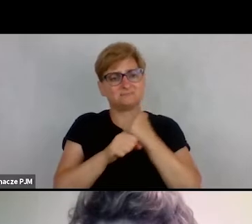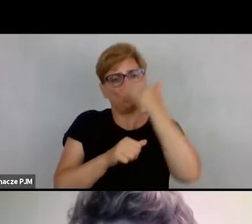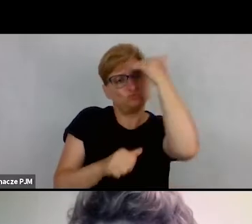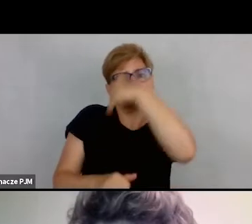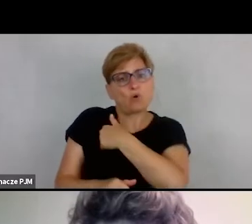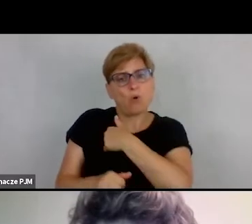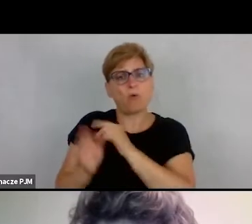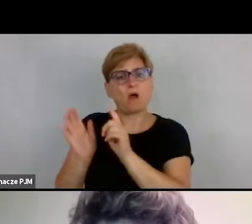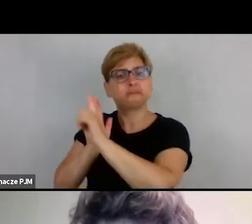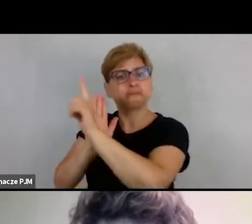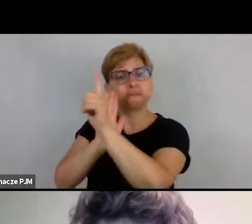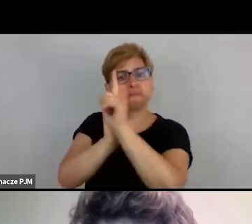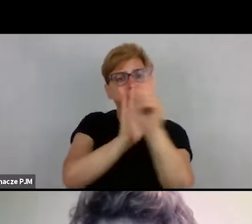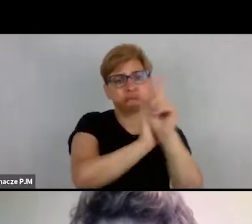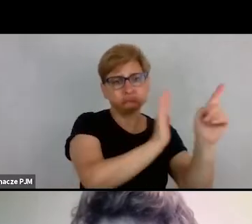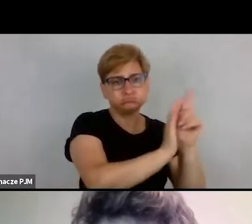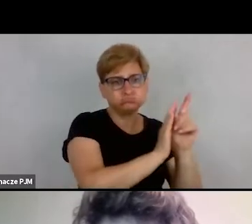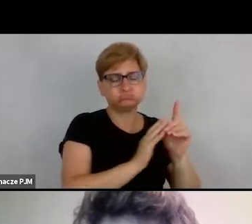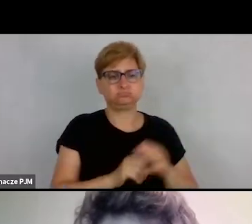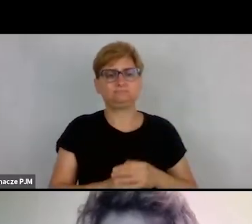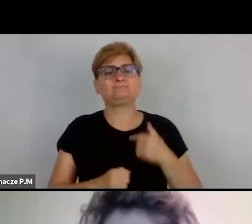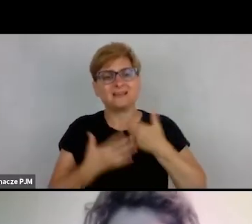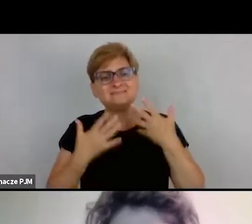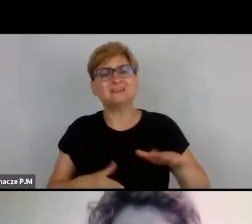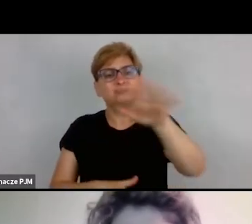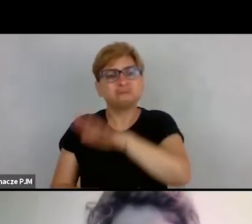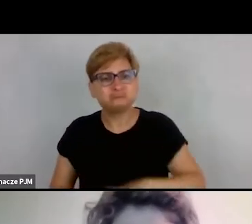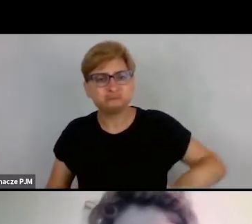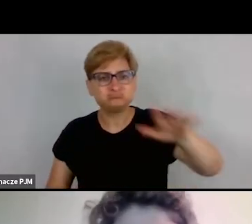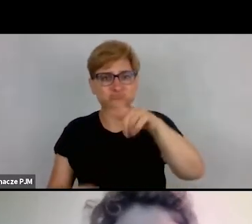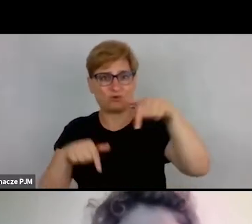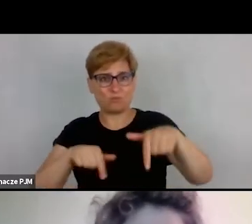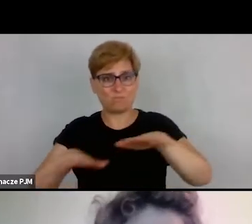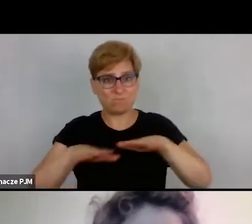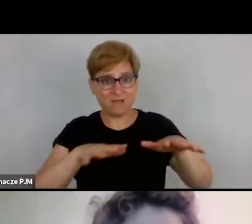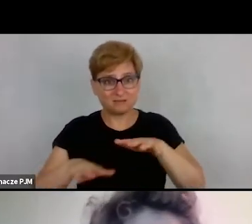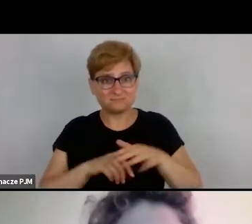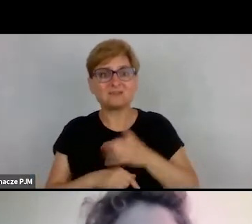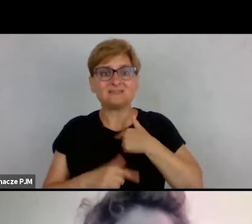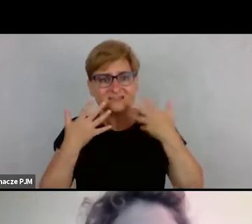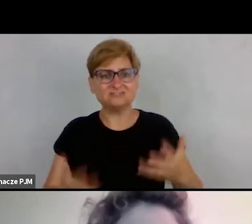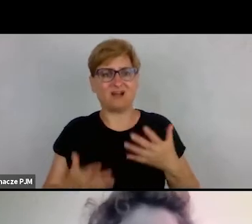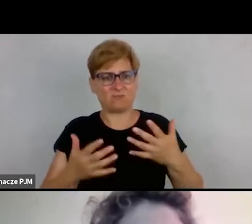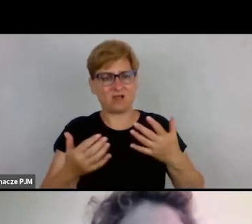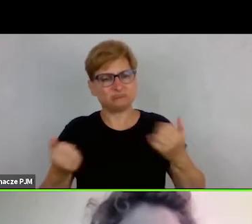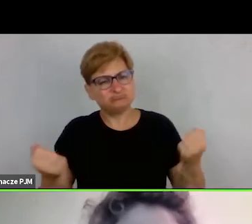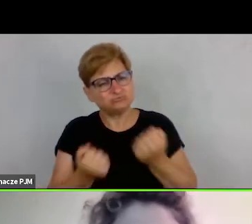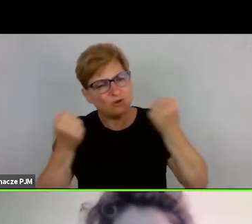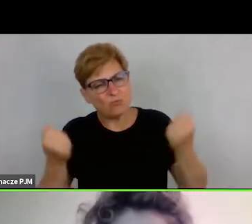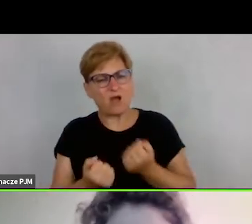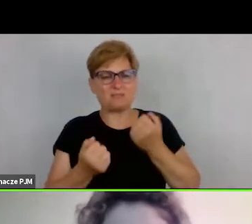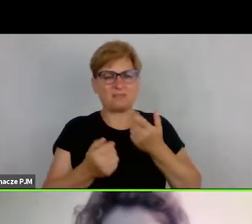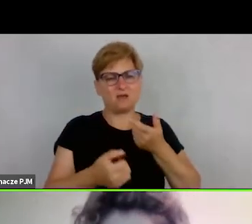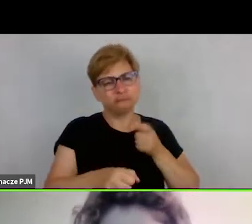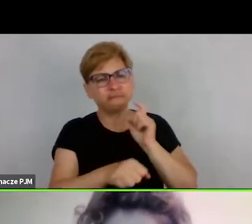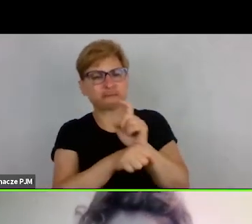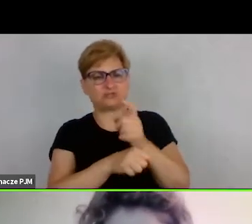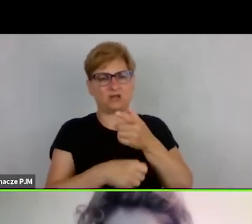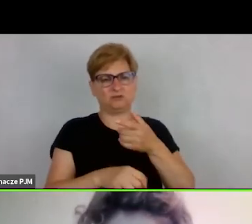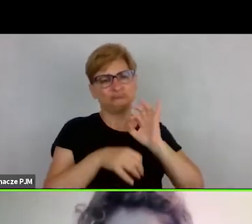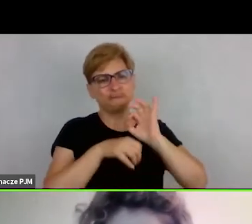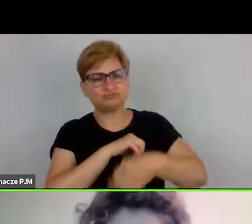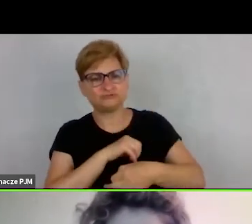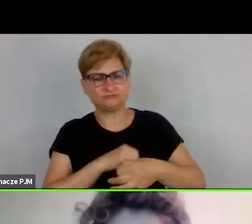was particularly interested in doing prevention education to change the social norms amongst young people,